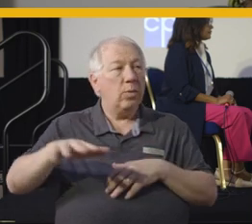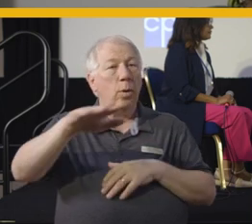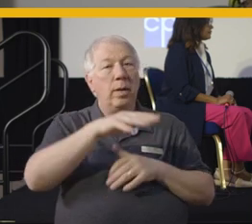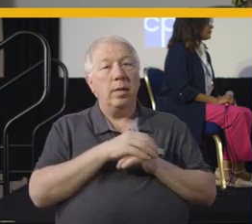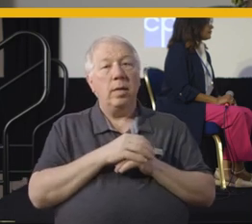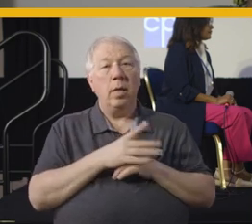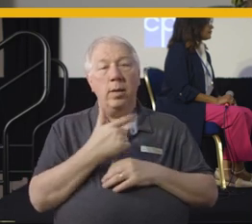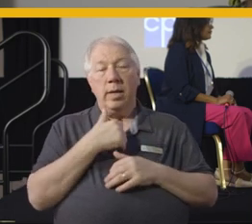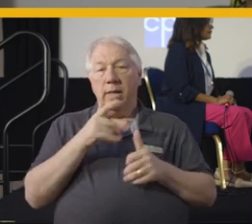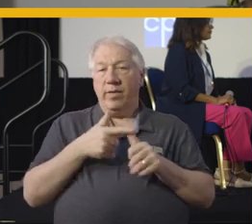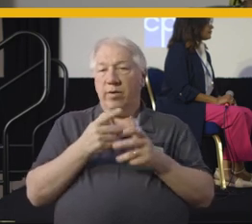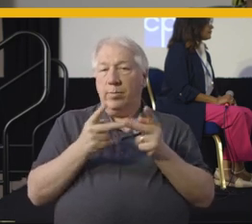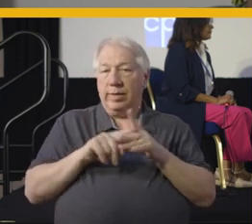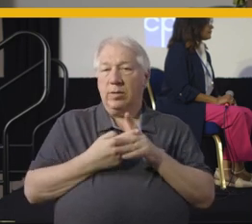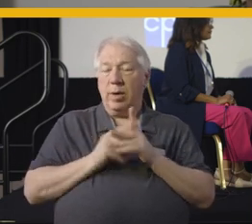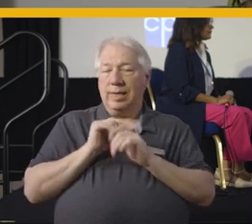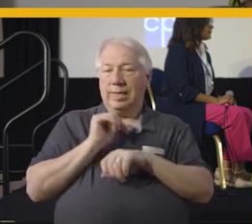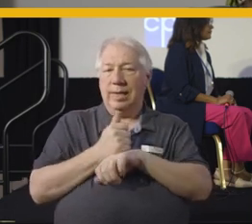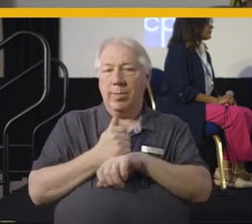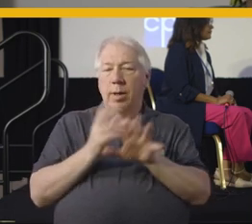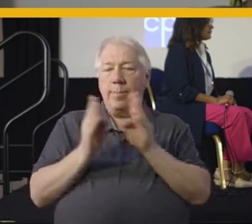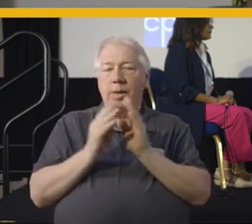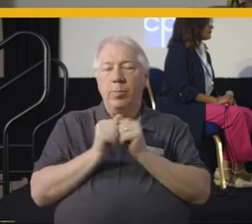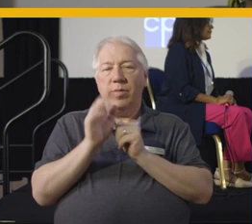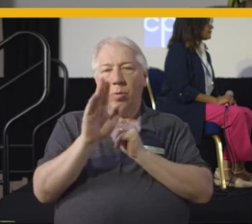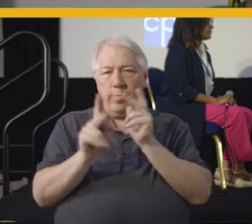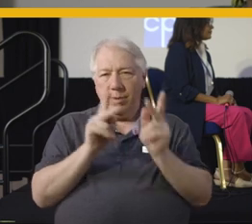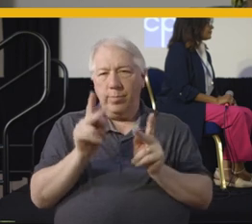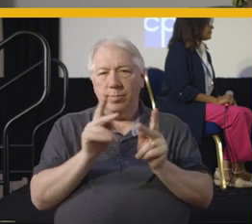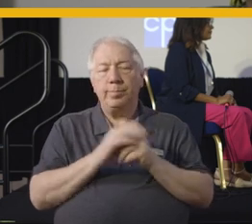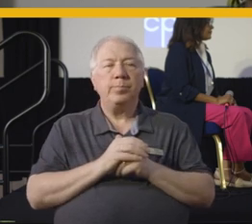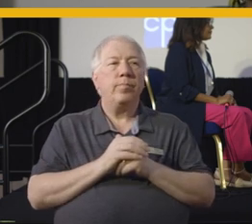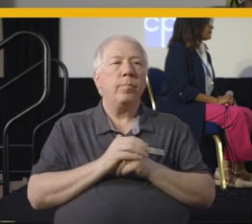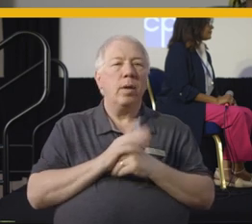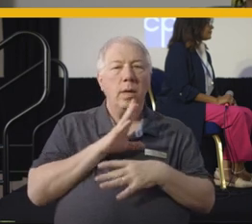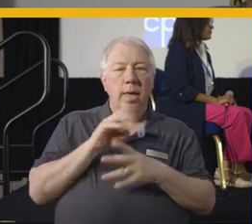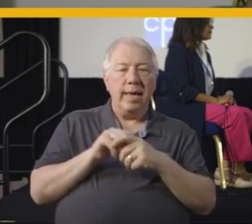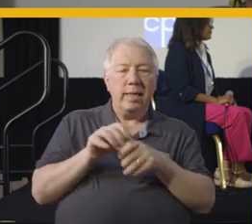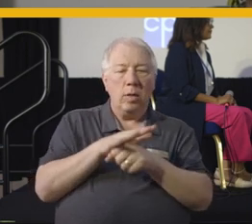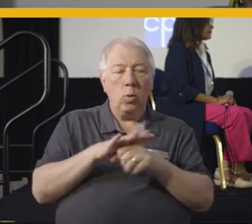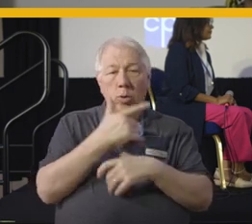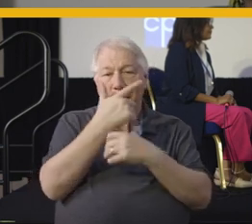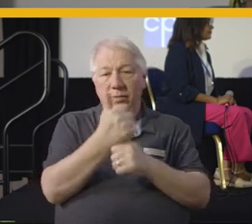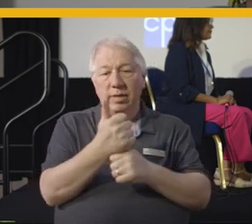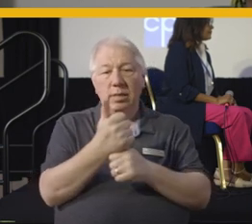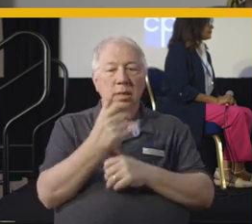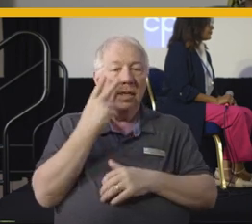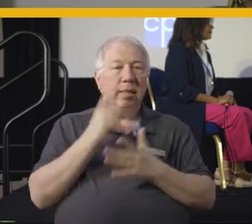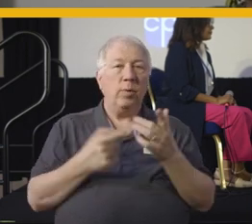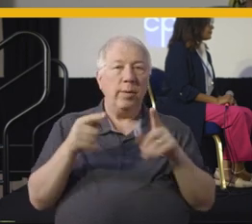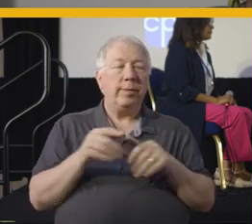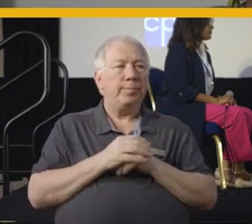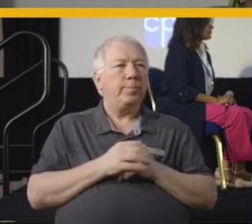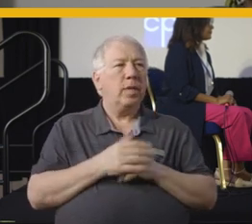to me, that's the first place to start. Set up, meet with your people, gauge the level of interest and see what happens.